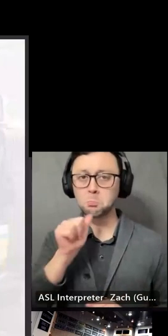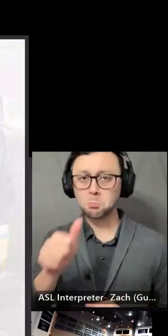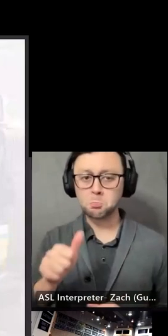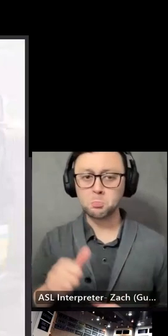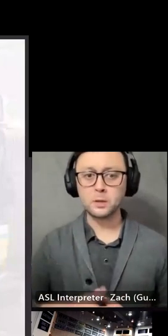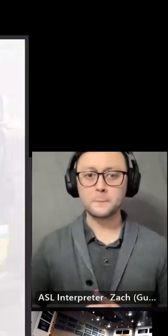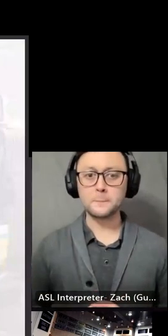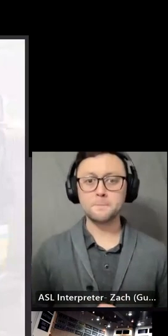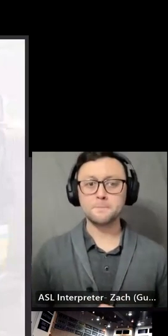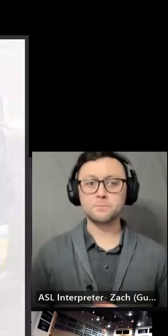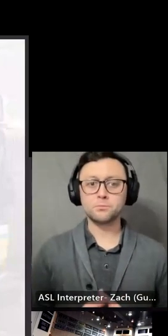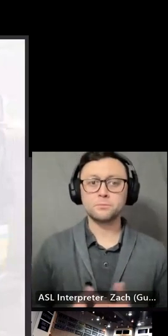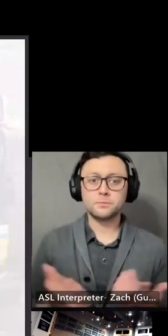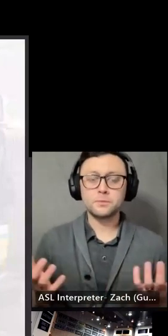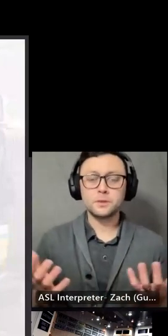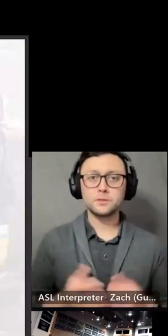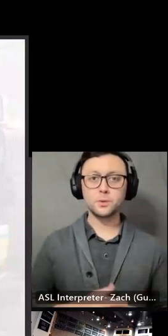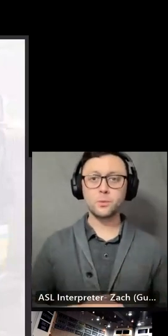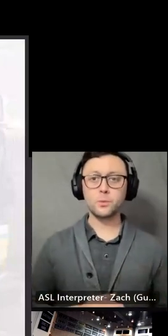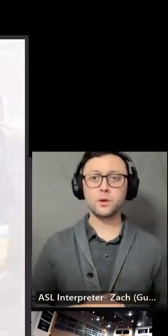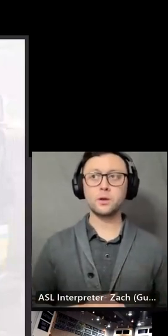low reserve capacity.